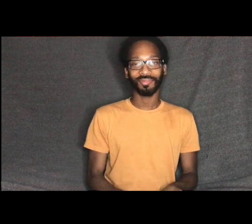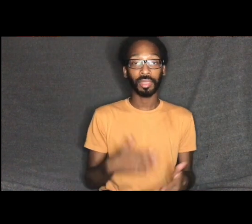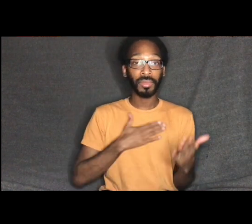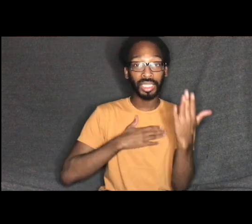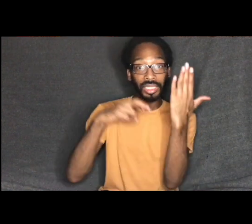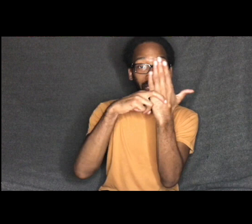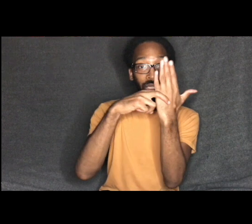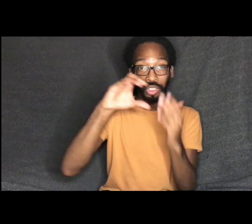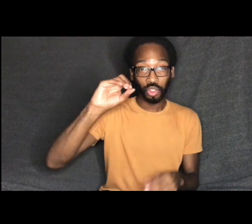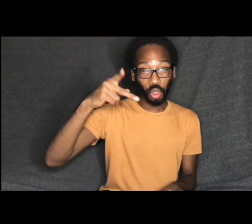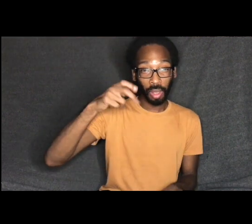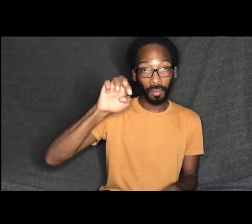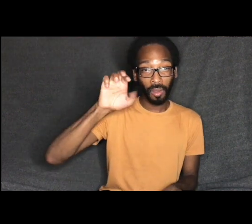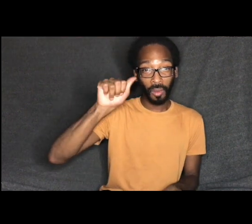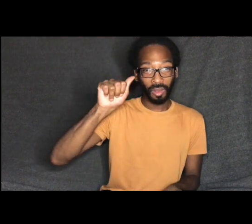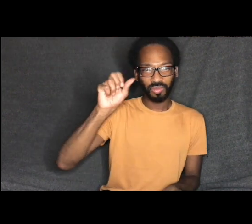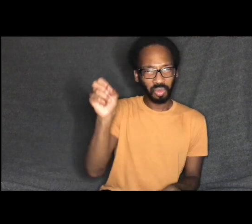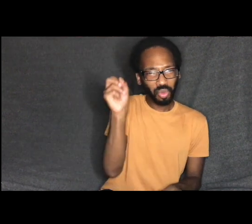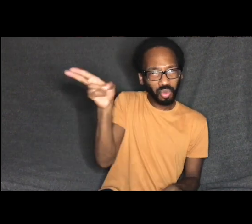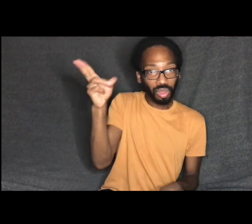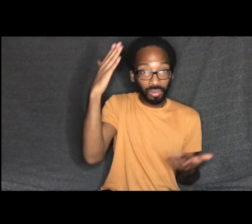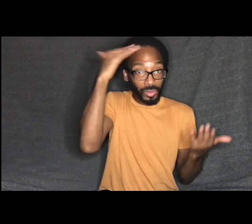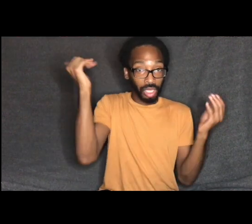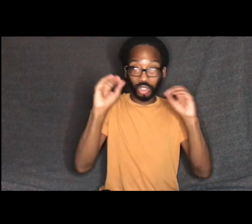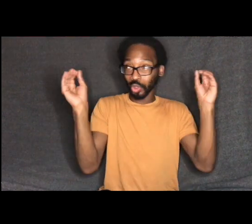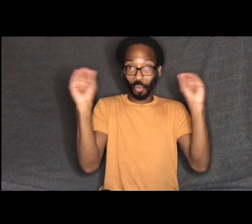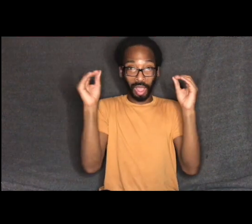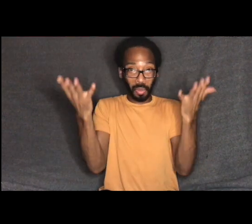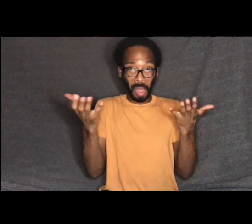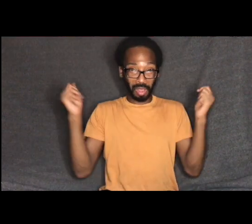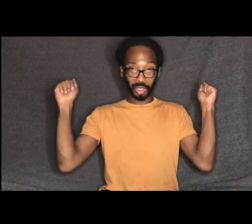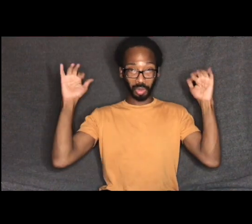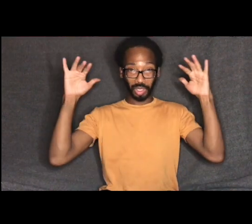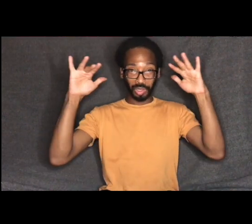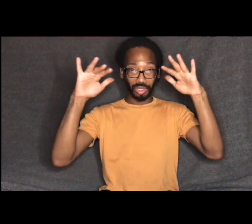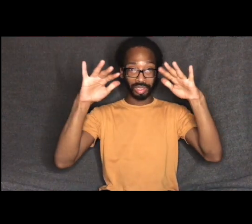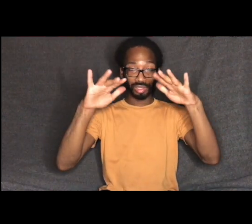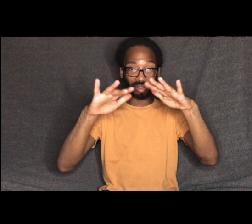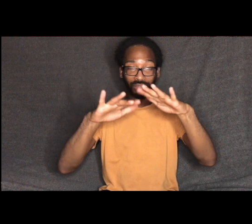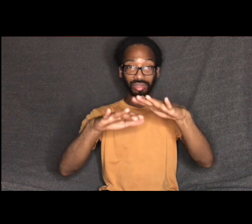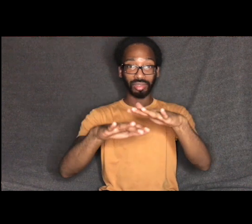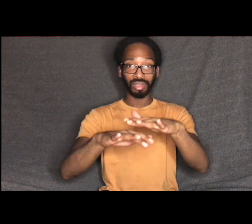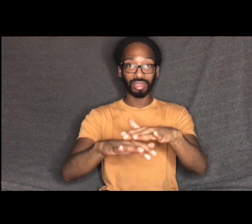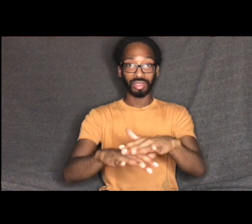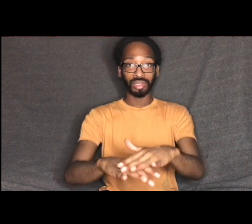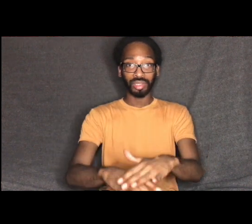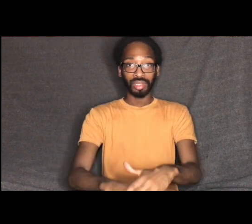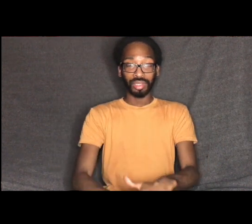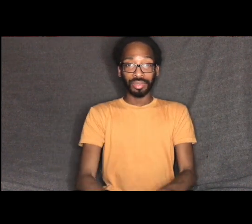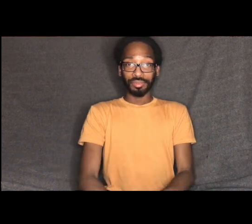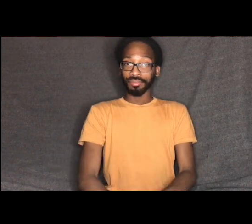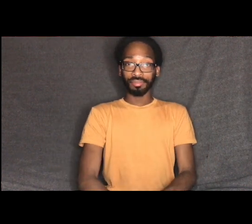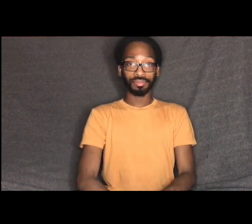slow. I threw out my tickets to the opera, cause nobody